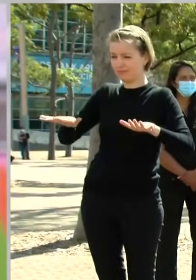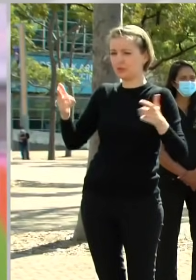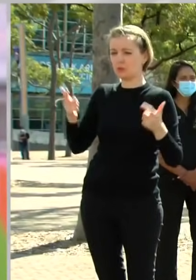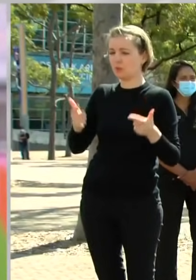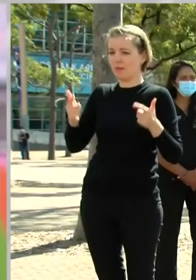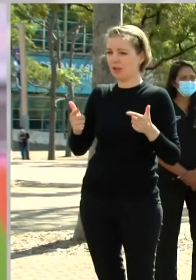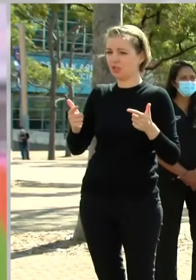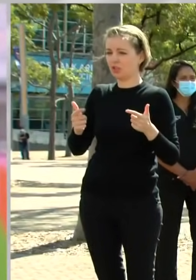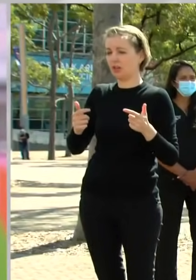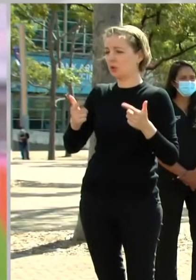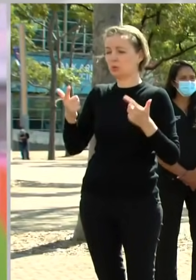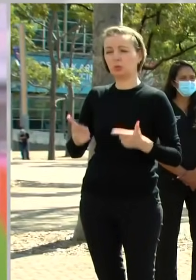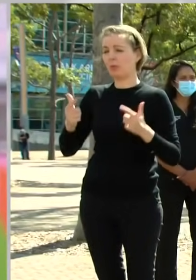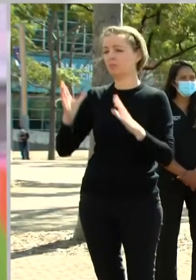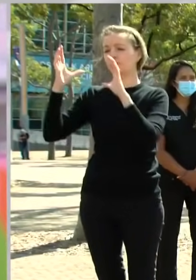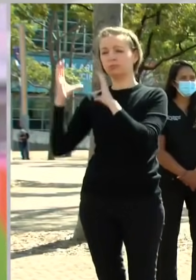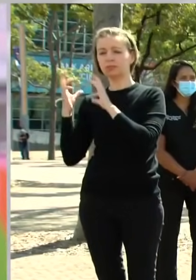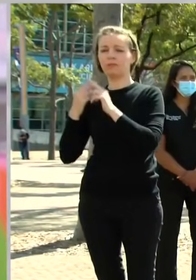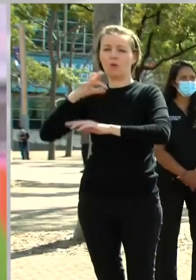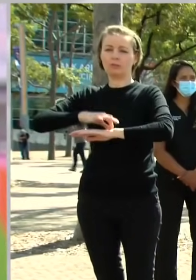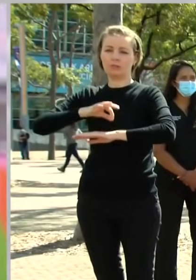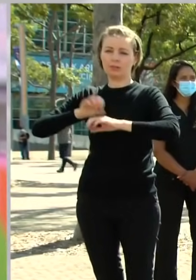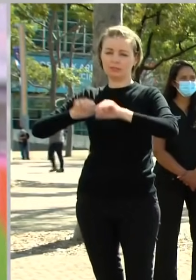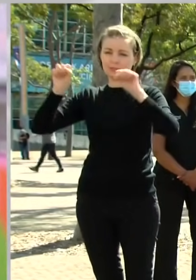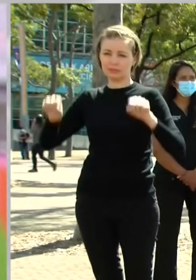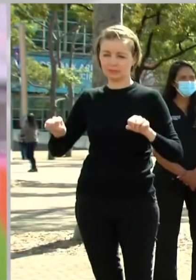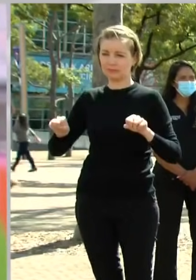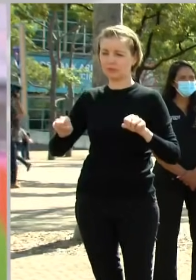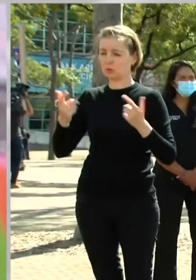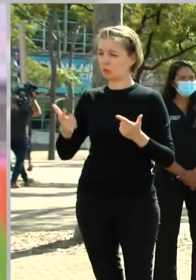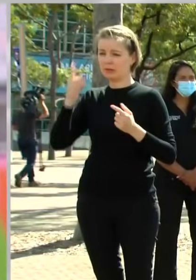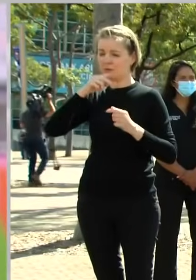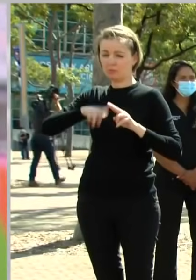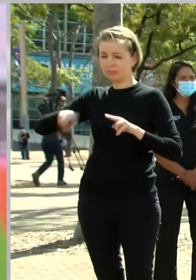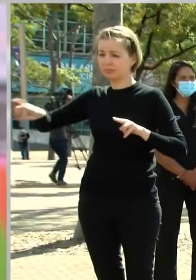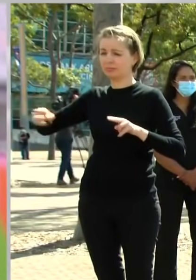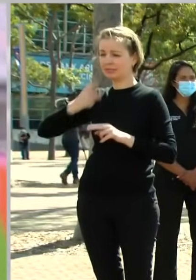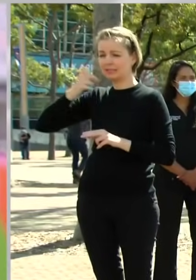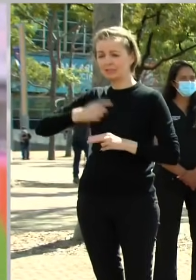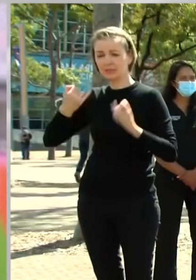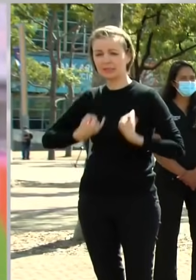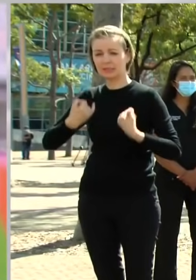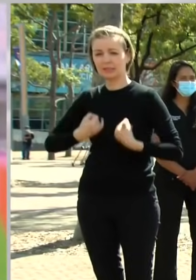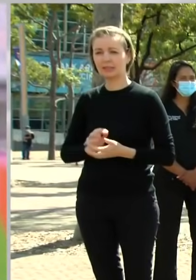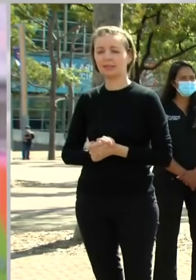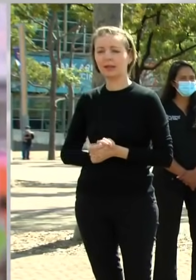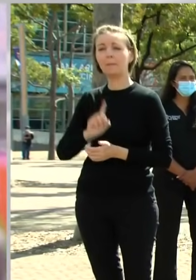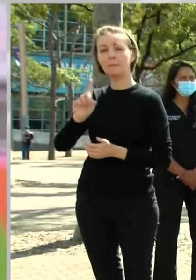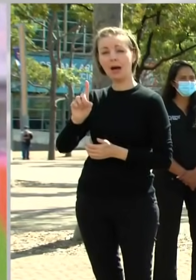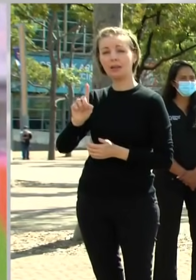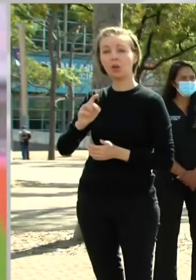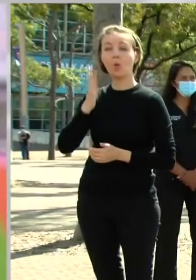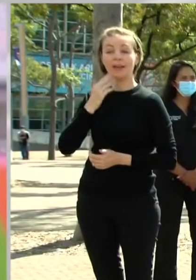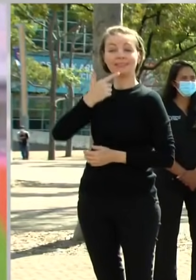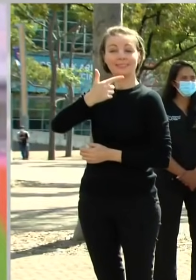So let me again be very clear, at 70% double dose, it is a requirement that you are only allowed